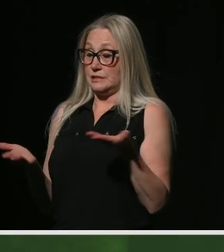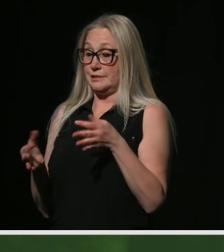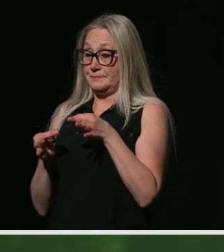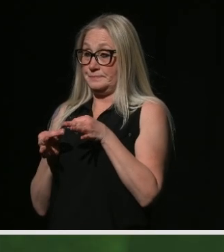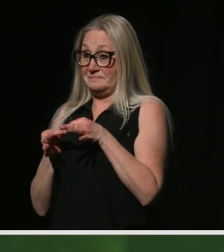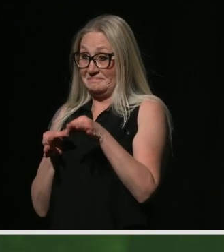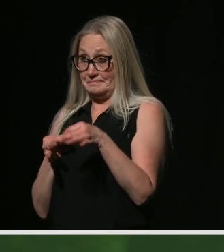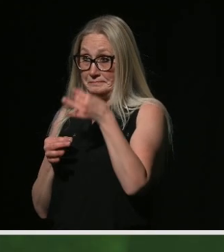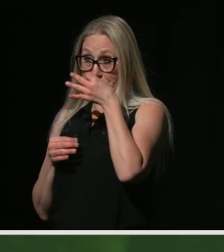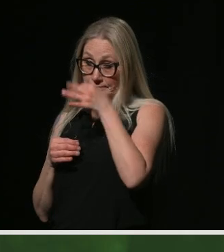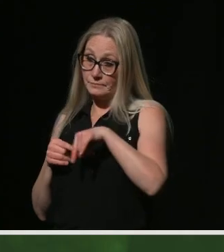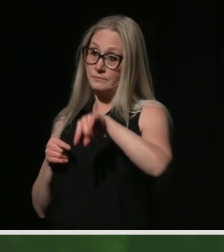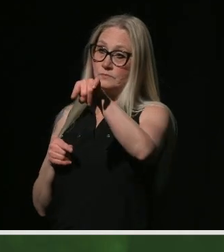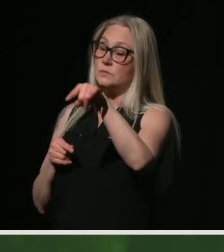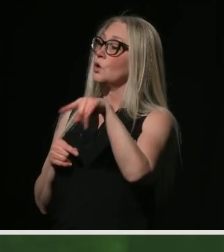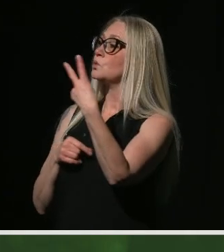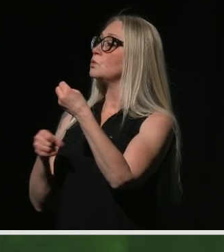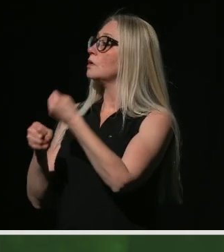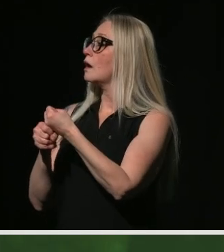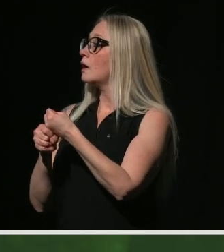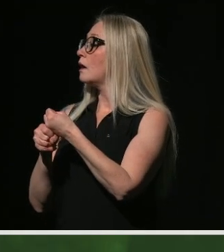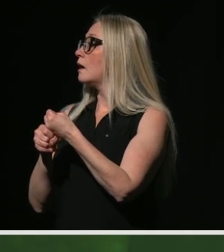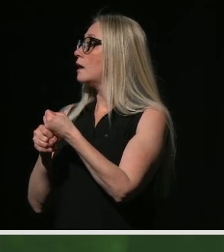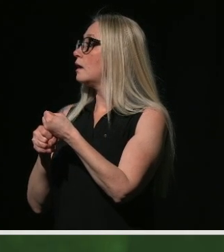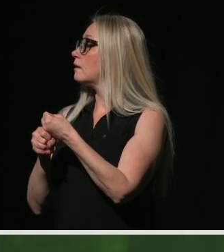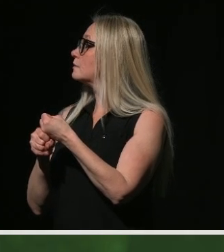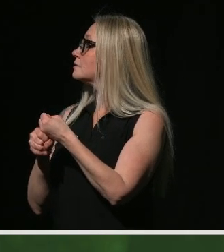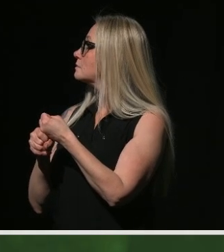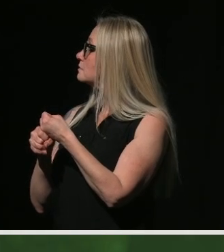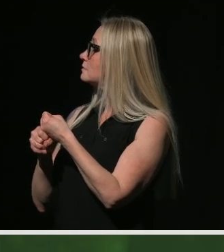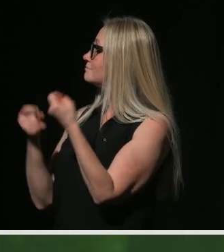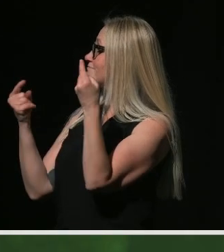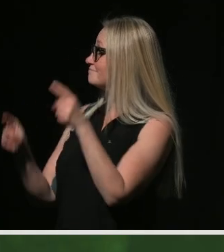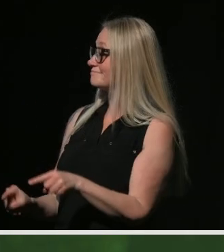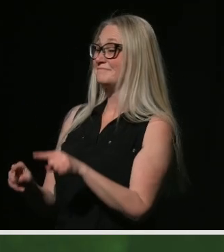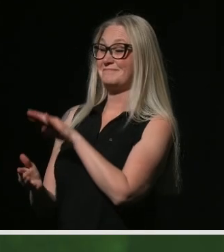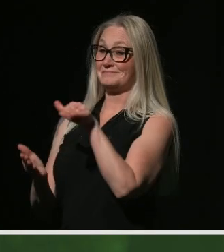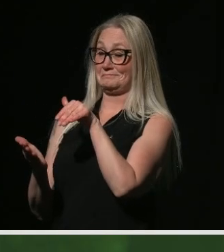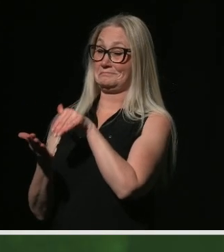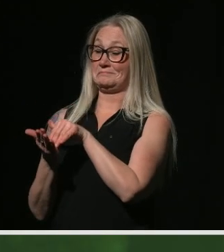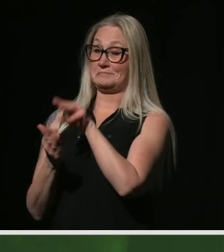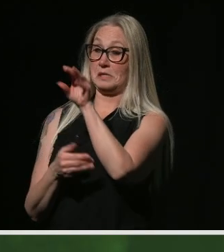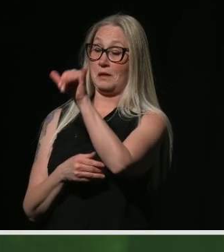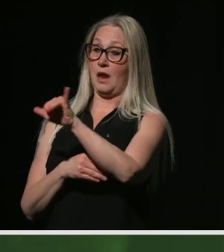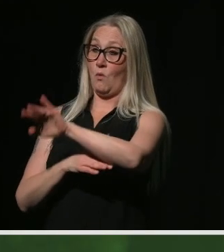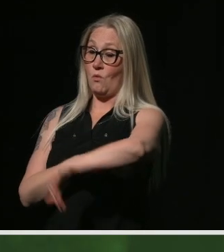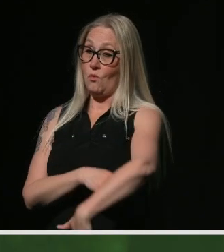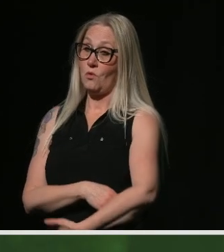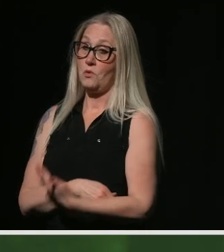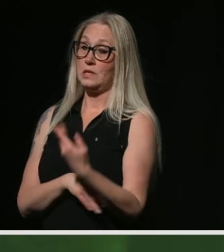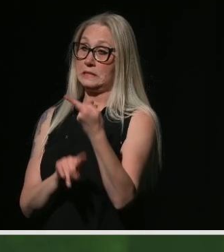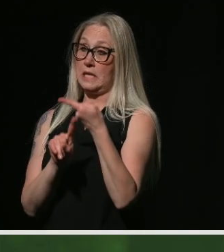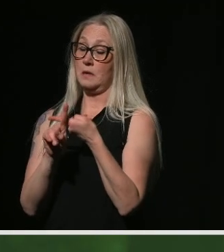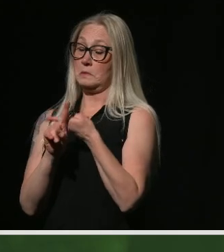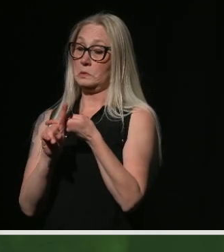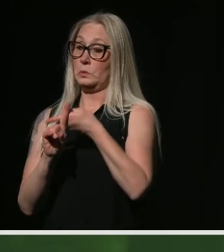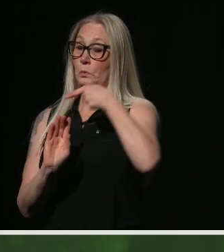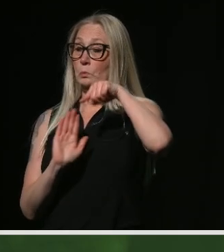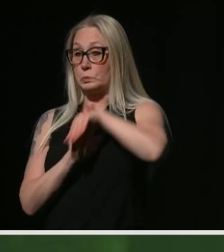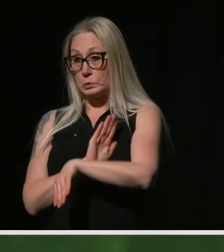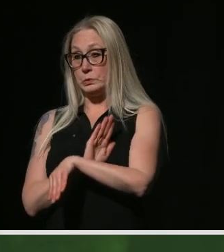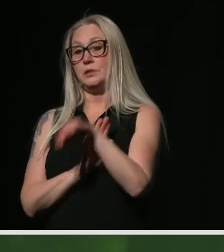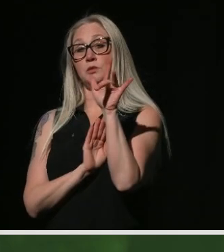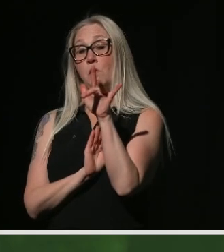So 2 years ago, growers woke up to scenes like this in the middle of May. Overnight, temperatures had dipped to about 25